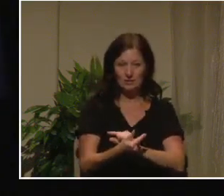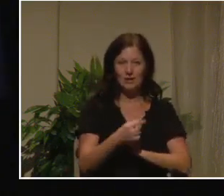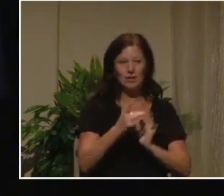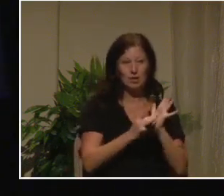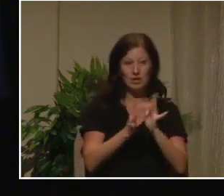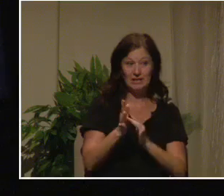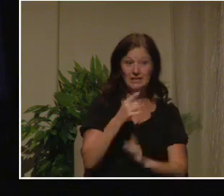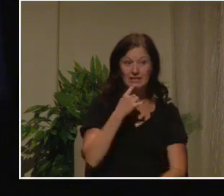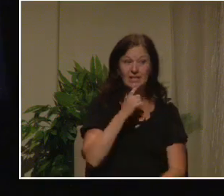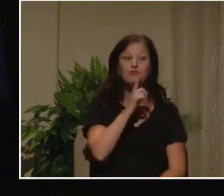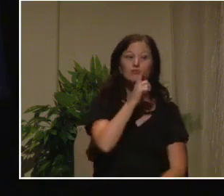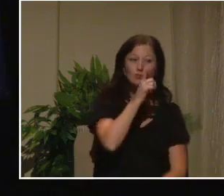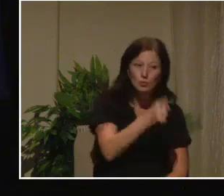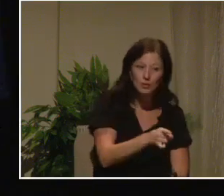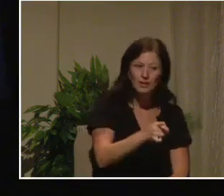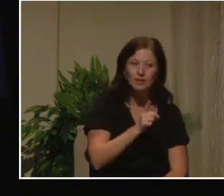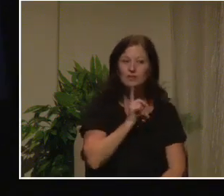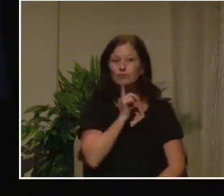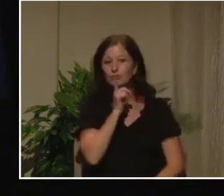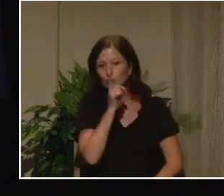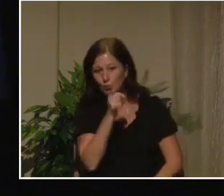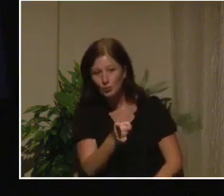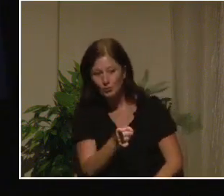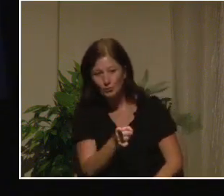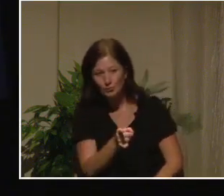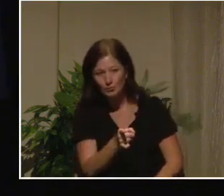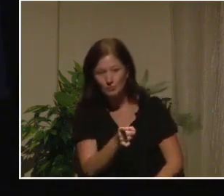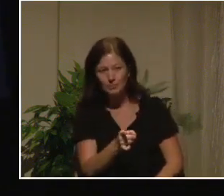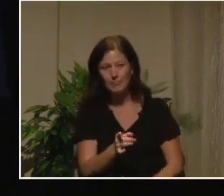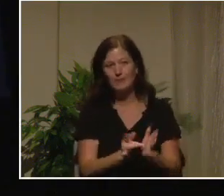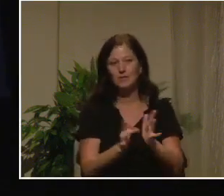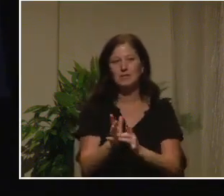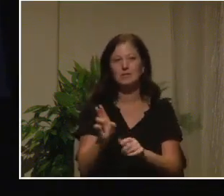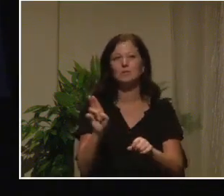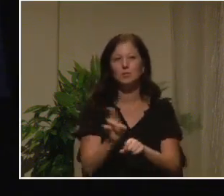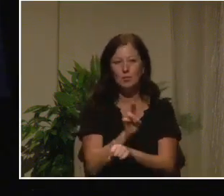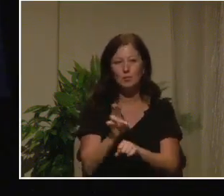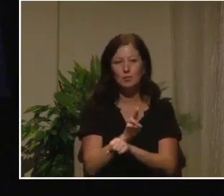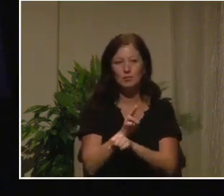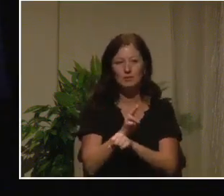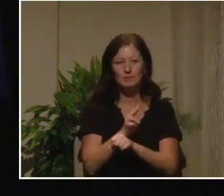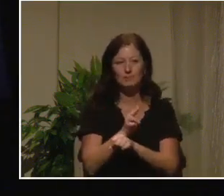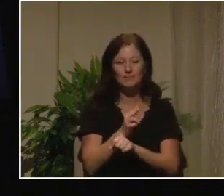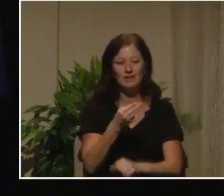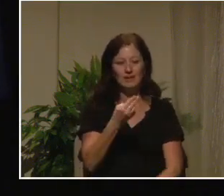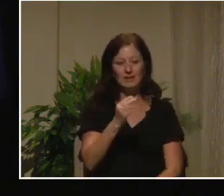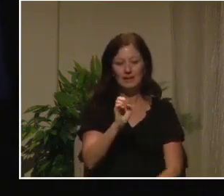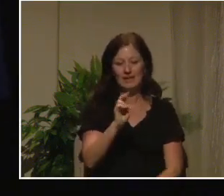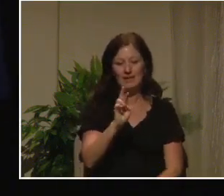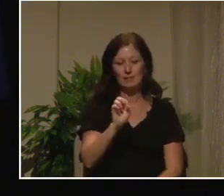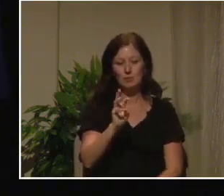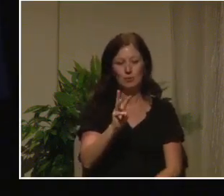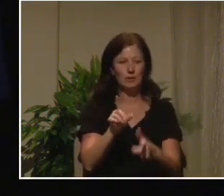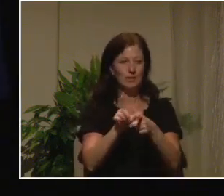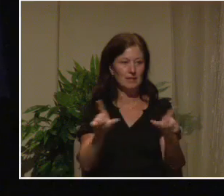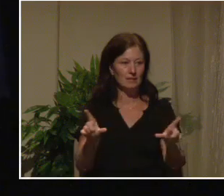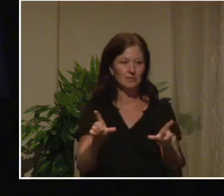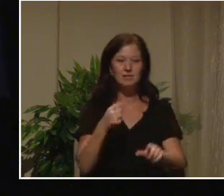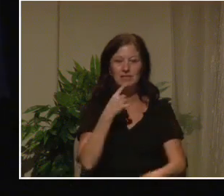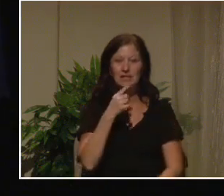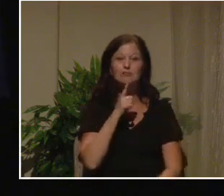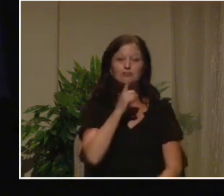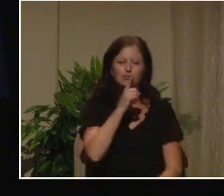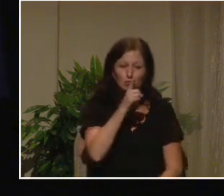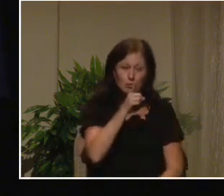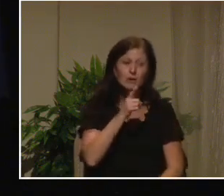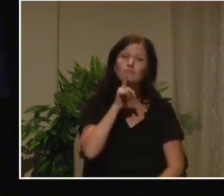truly, truly. Jesus was using this Hebrew way of thinking to say, this is true truth,